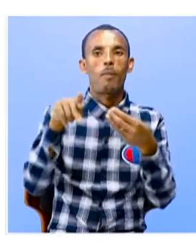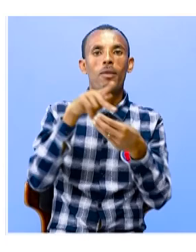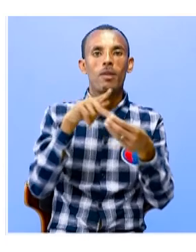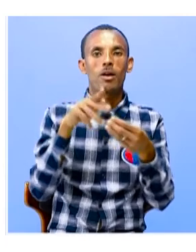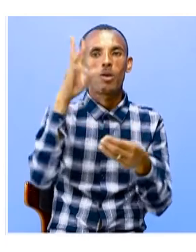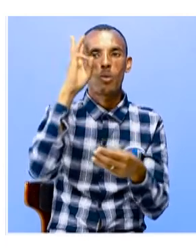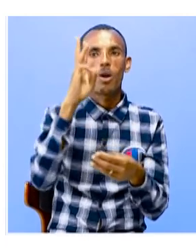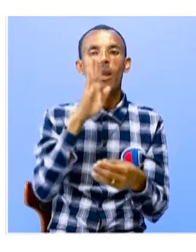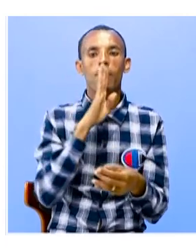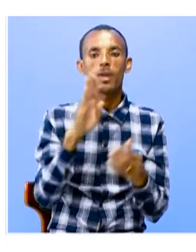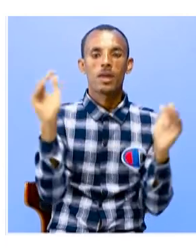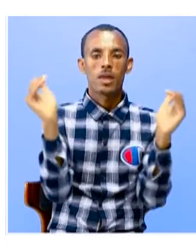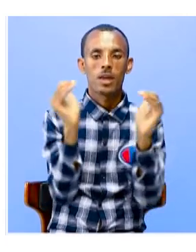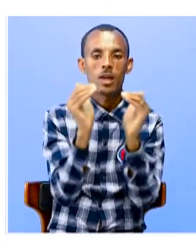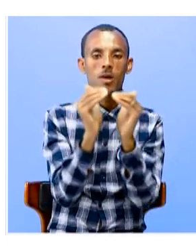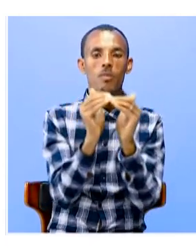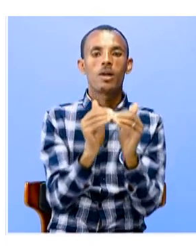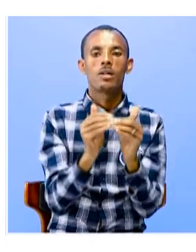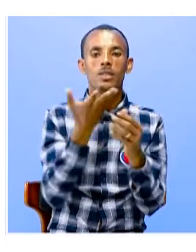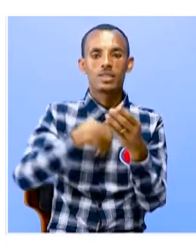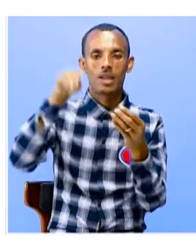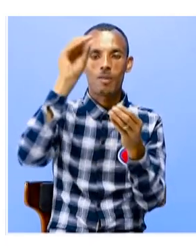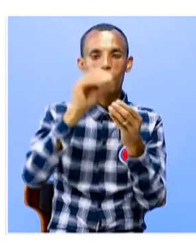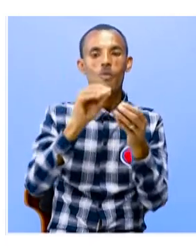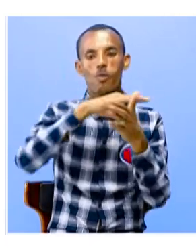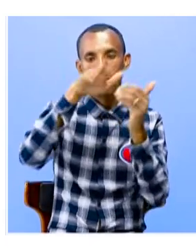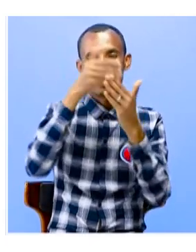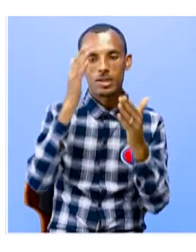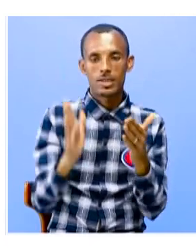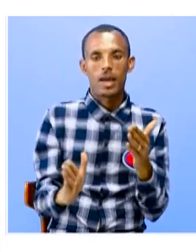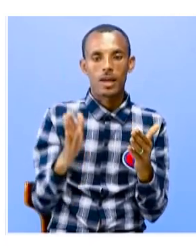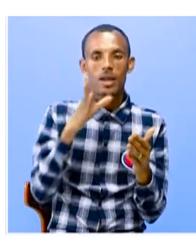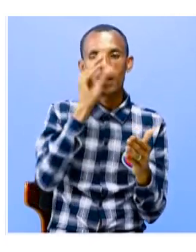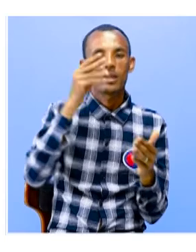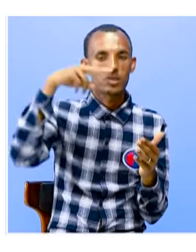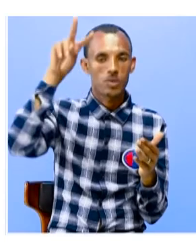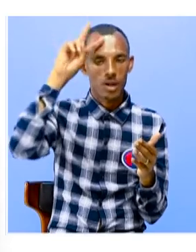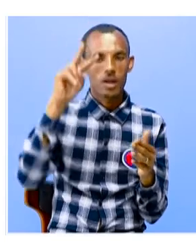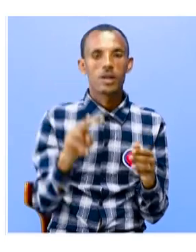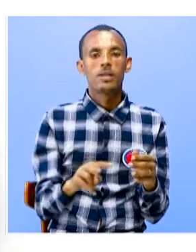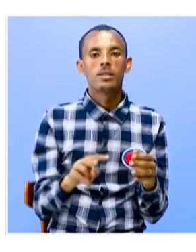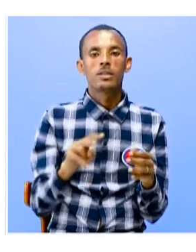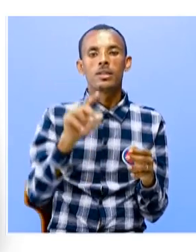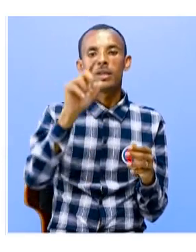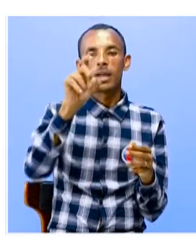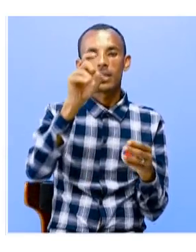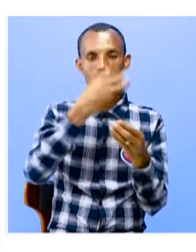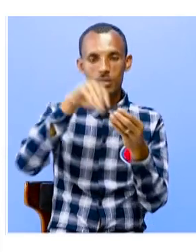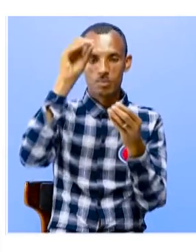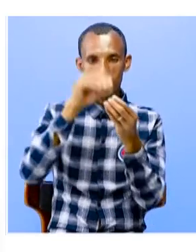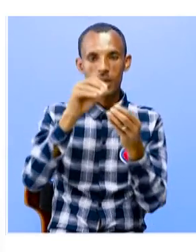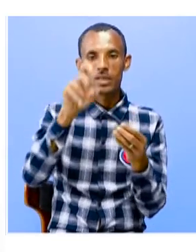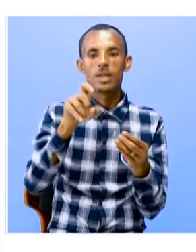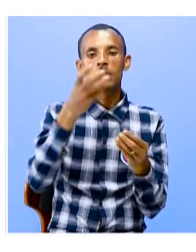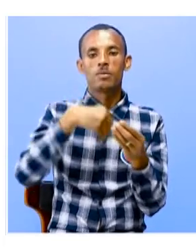will be equal to the sum of all the sides of the square. So x plus x